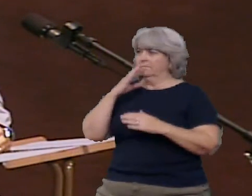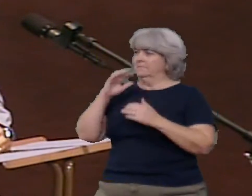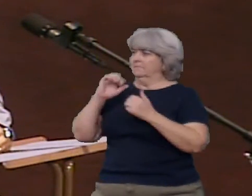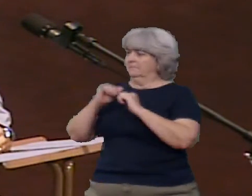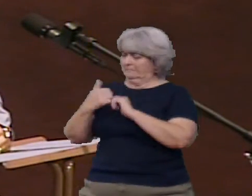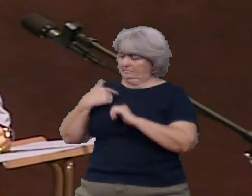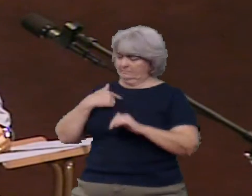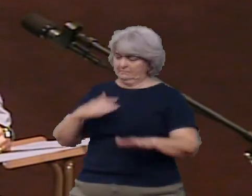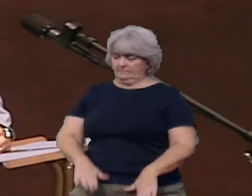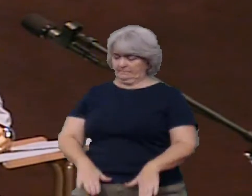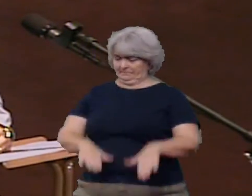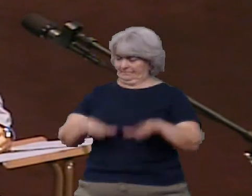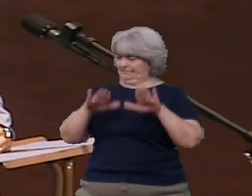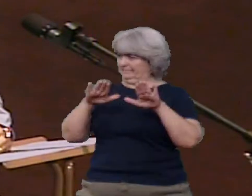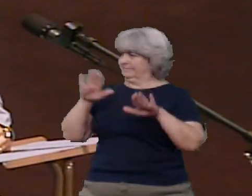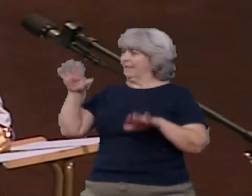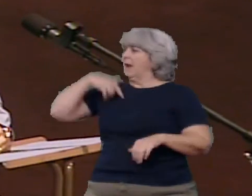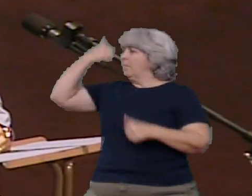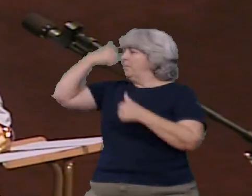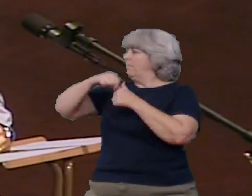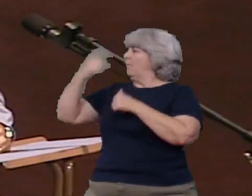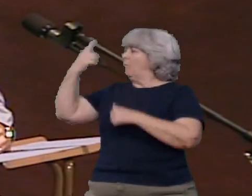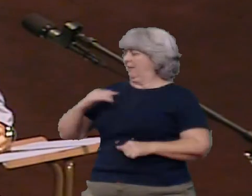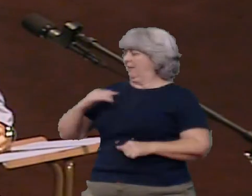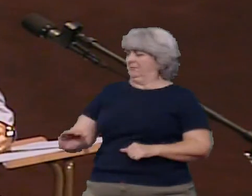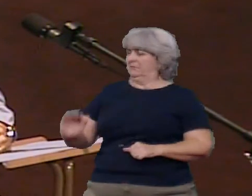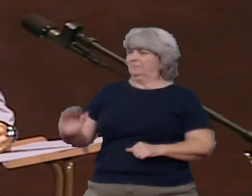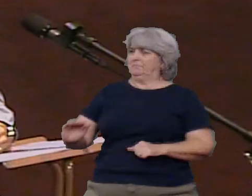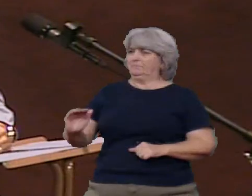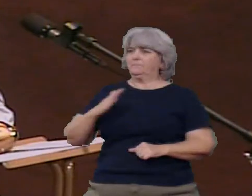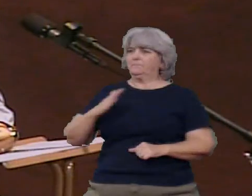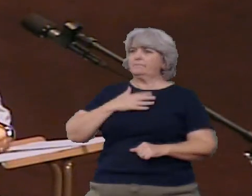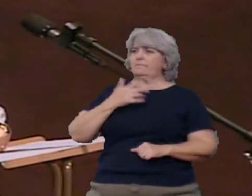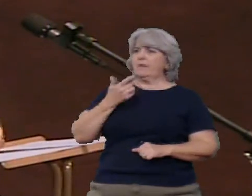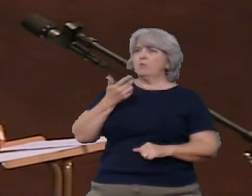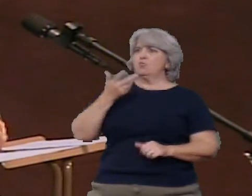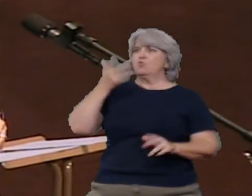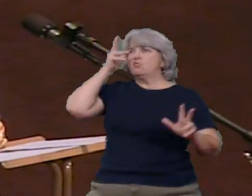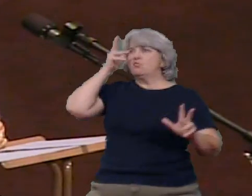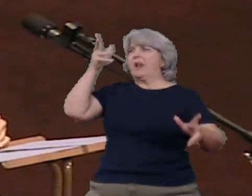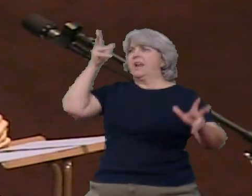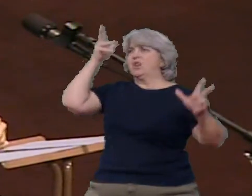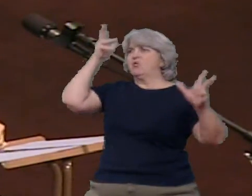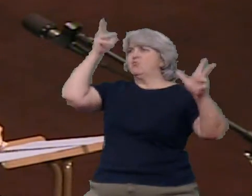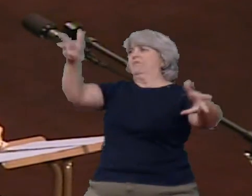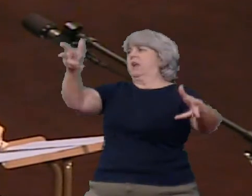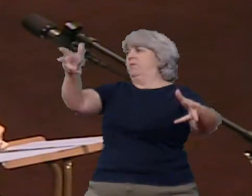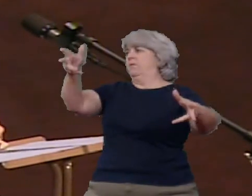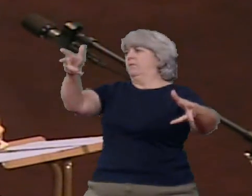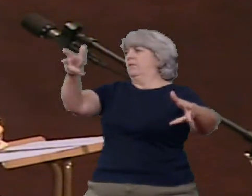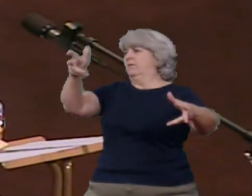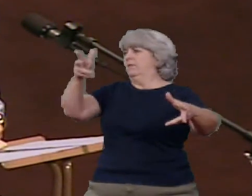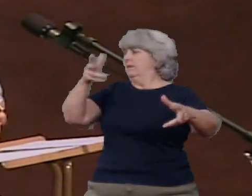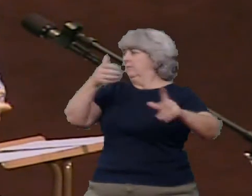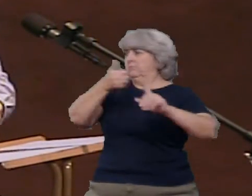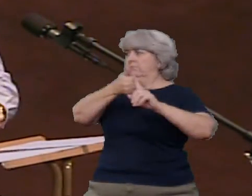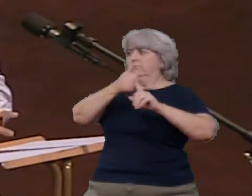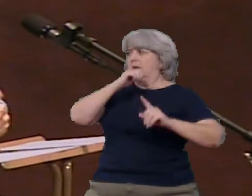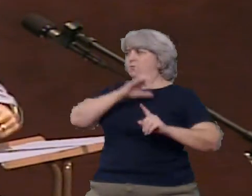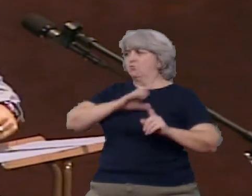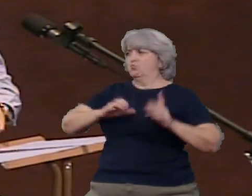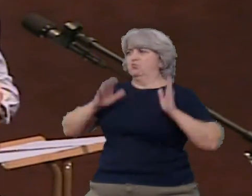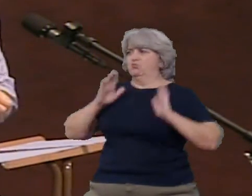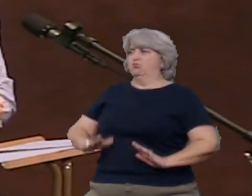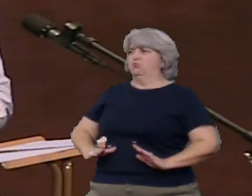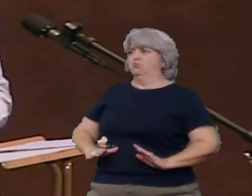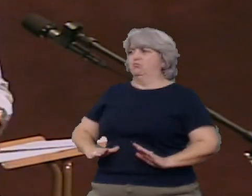children. I remember when I was a young child, my great-grandfather, who was years ago at one time was not a Christian, and my